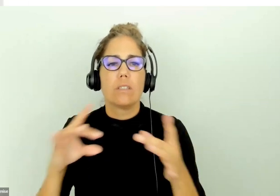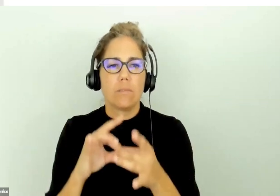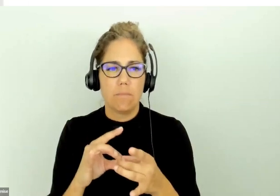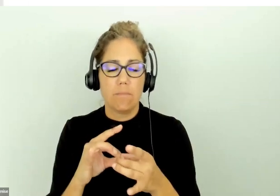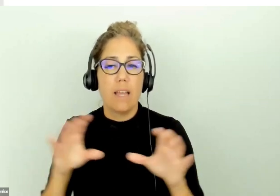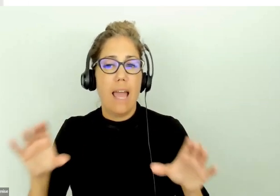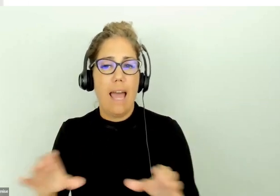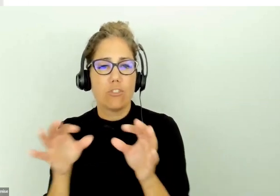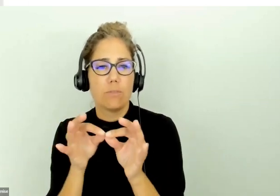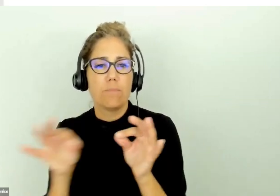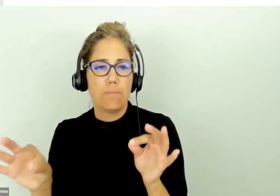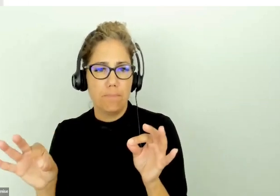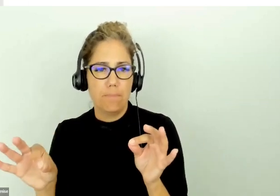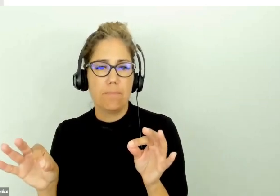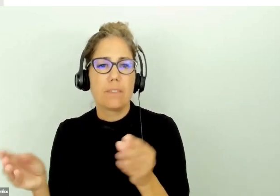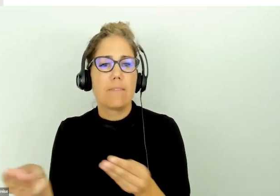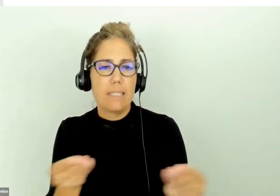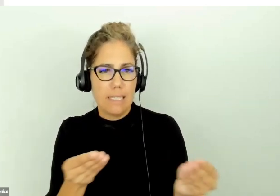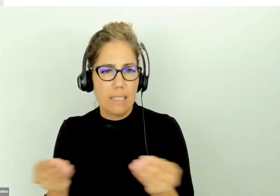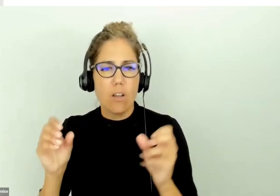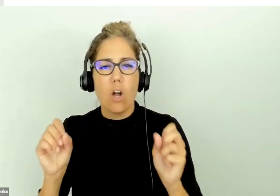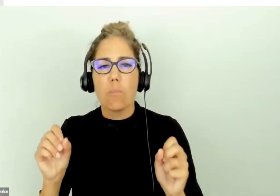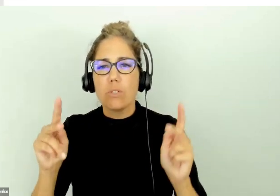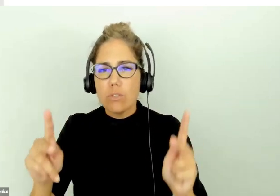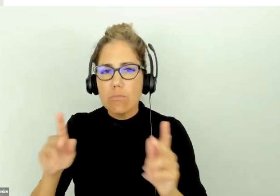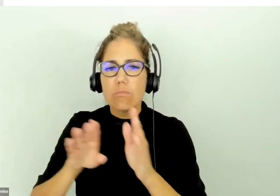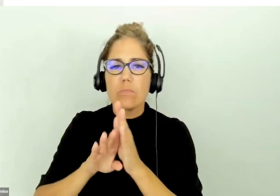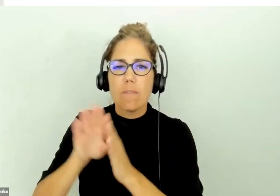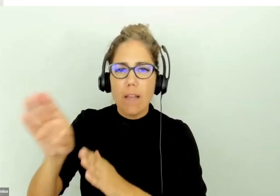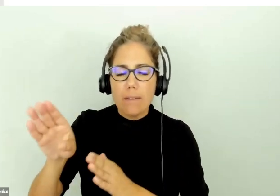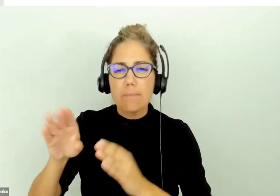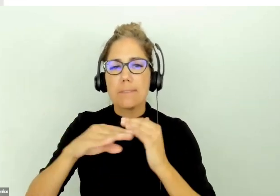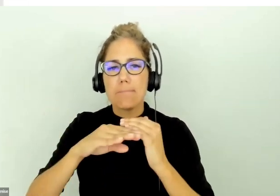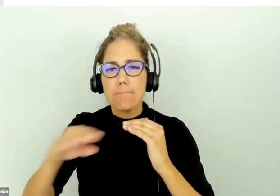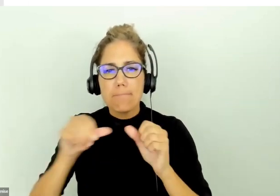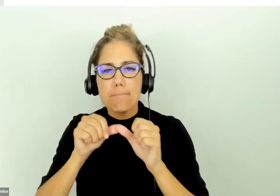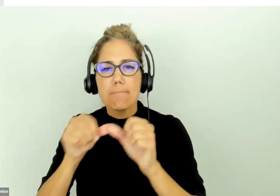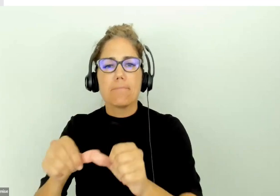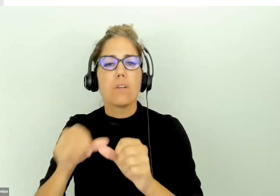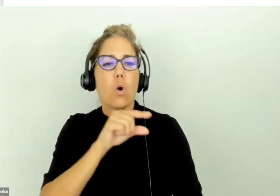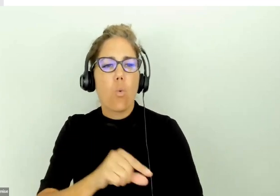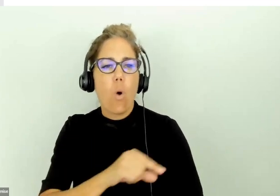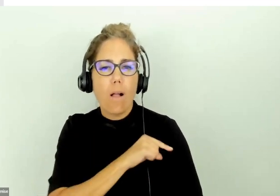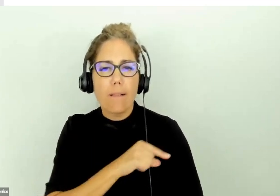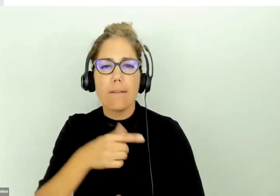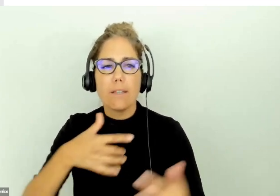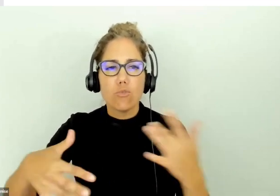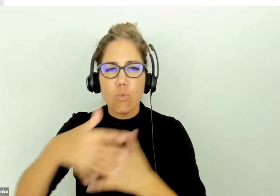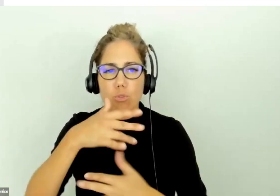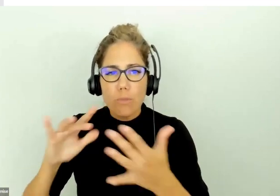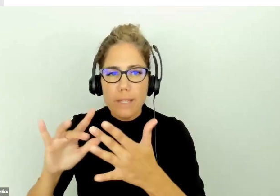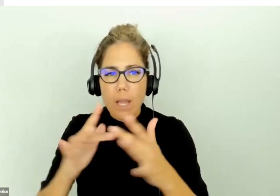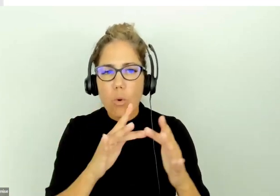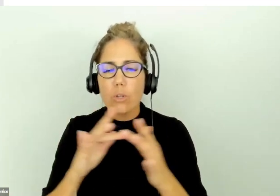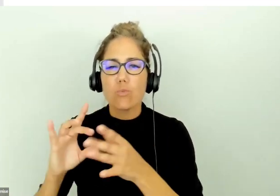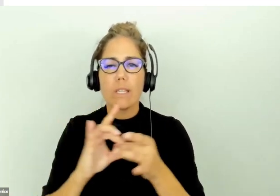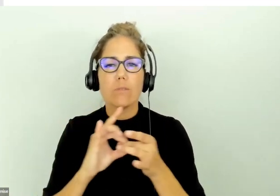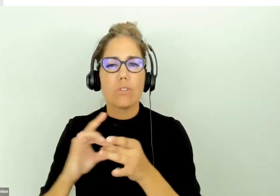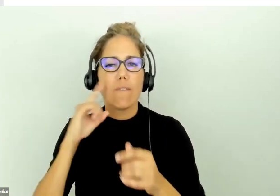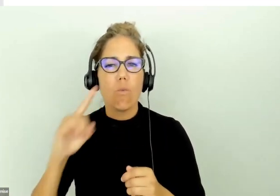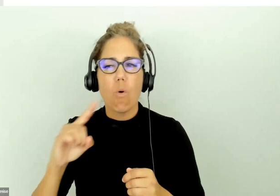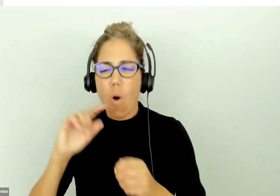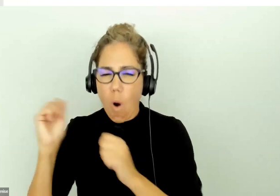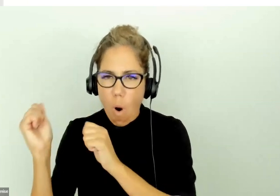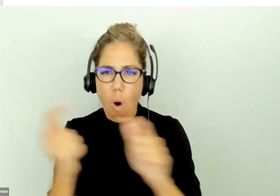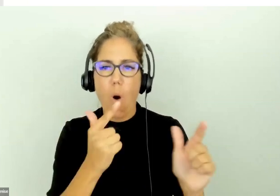action statement is to facilitate opportunities for the development and maintenance of quality social networks and relationships for all older